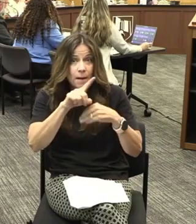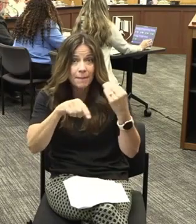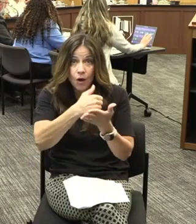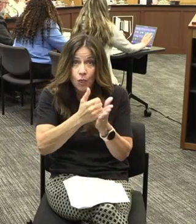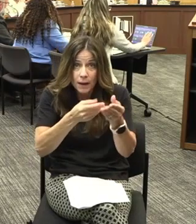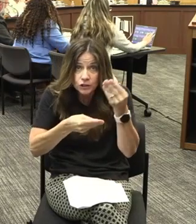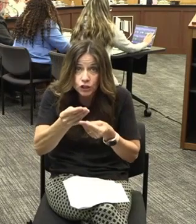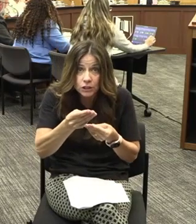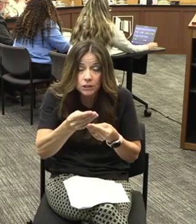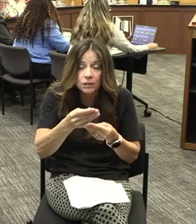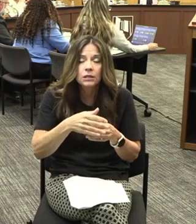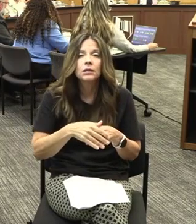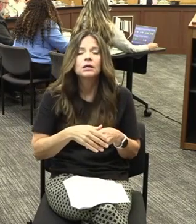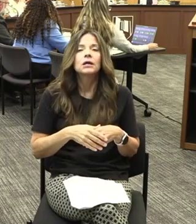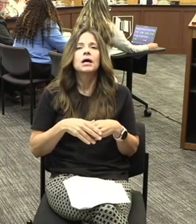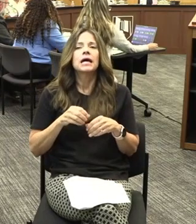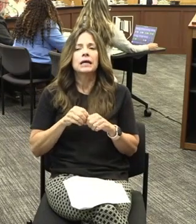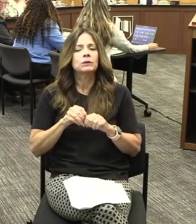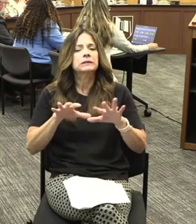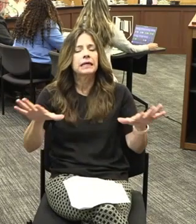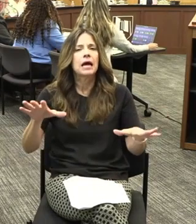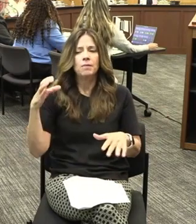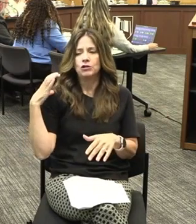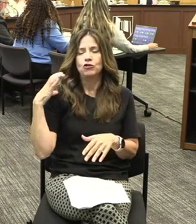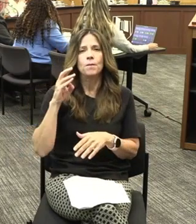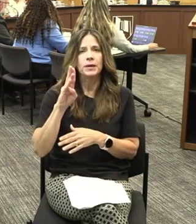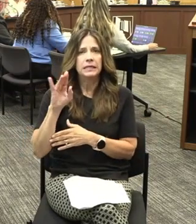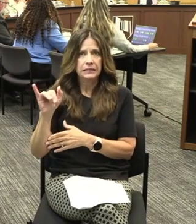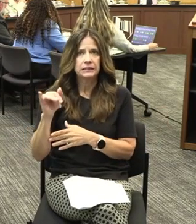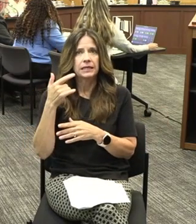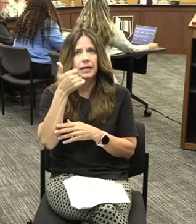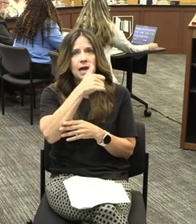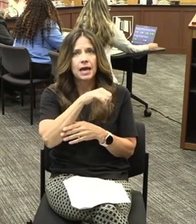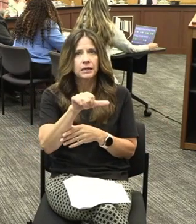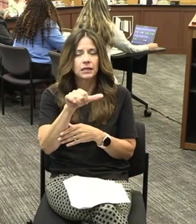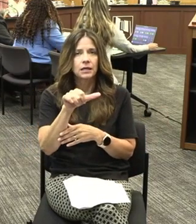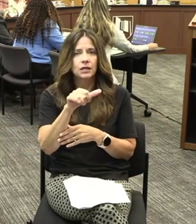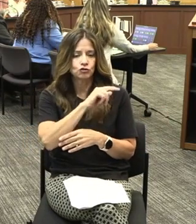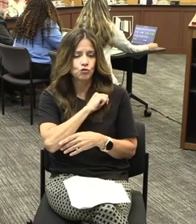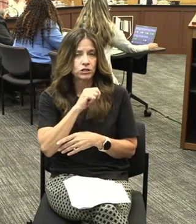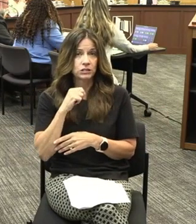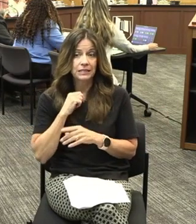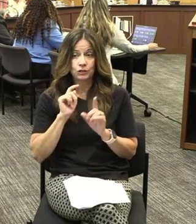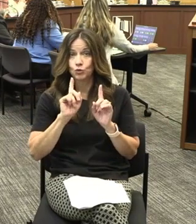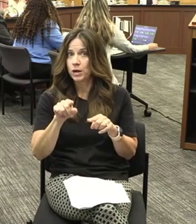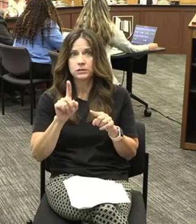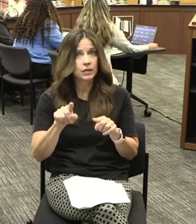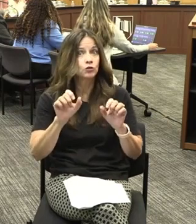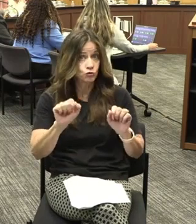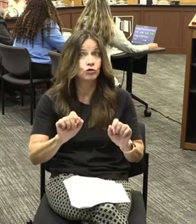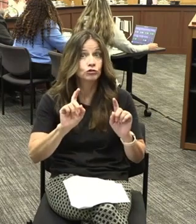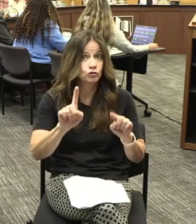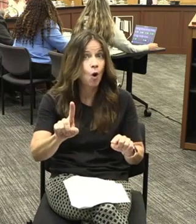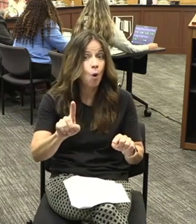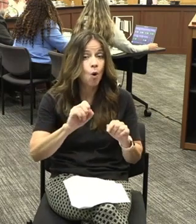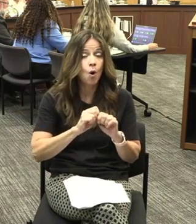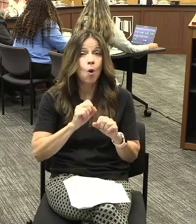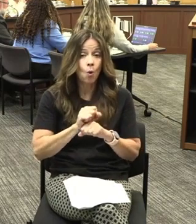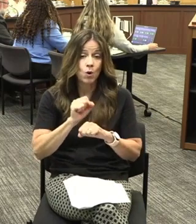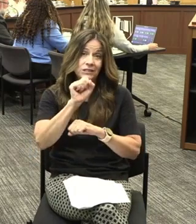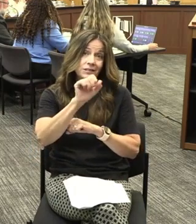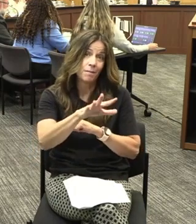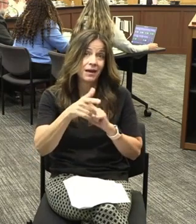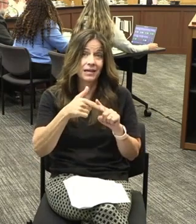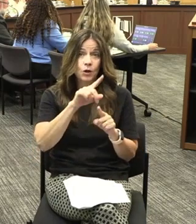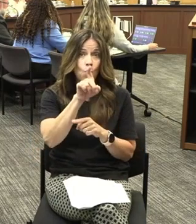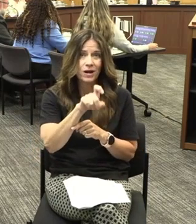invitation was sent out by Chairman Budzinski for any trustee to attend or submit questions to the Finance Committee, and we